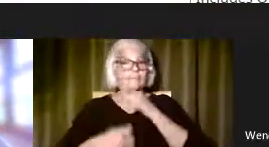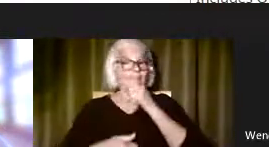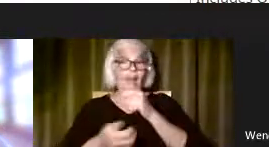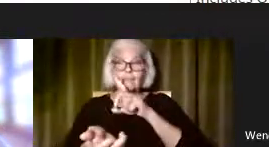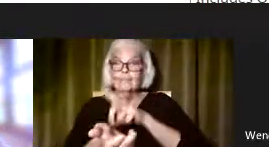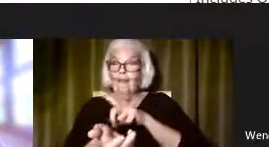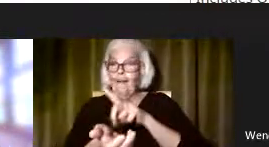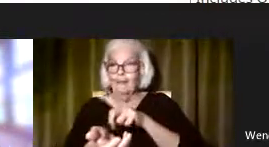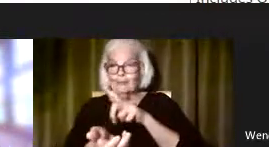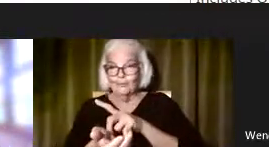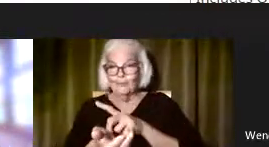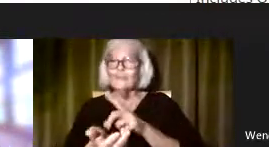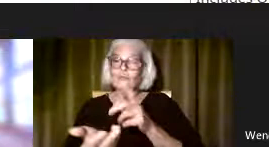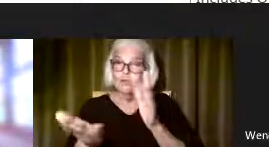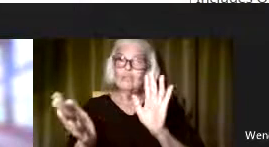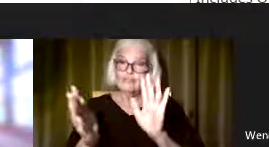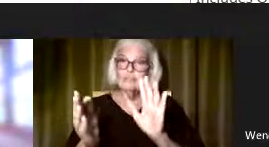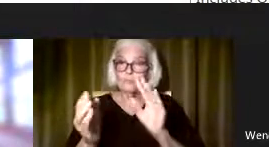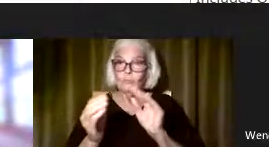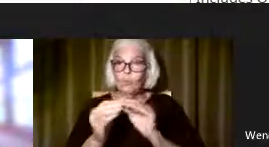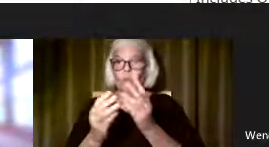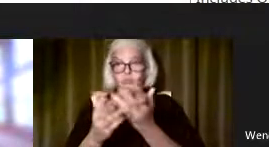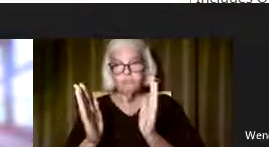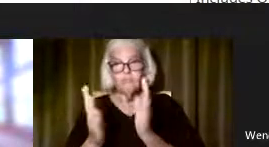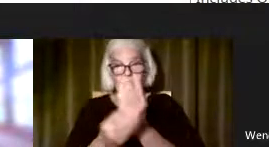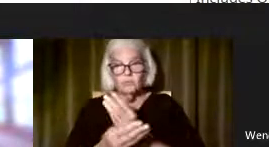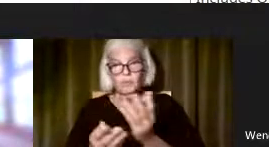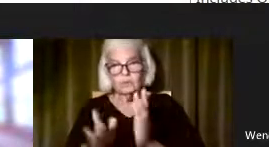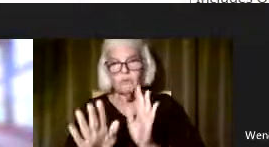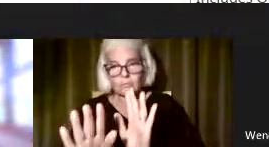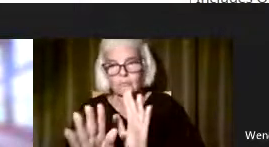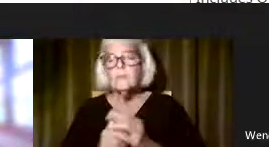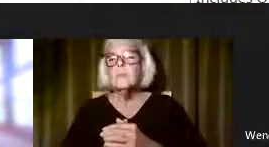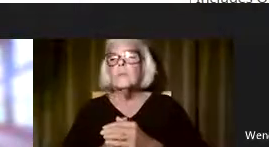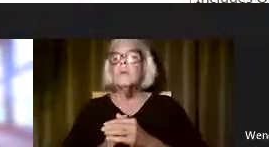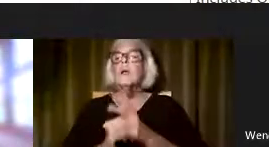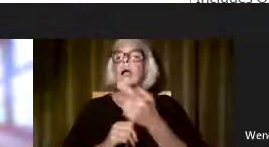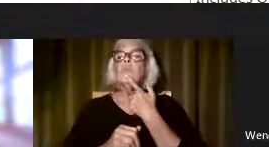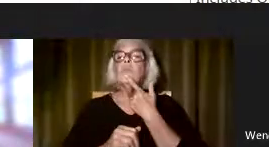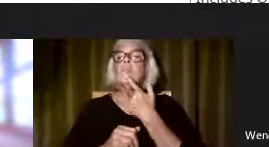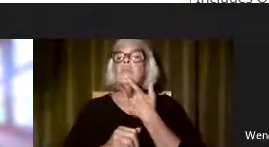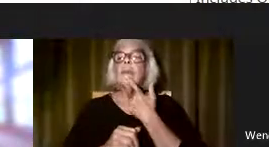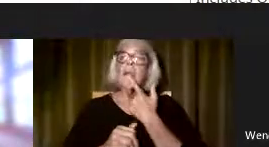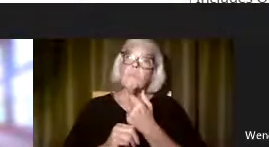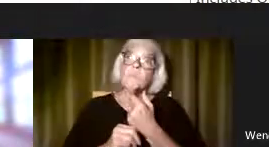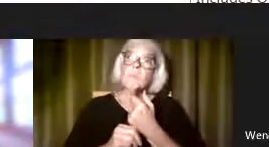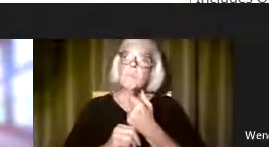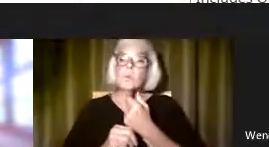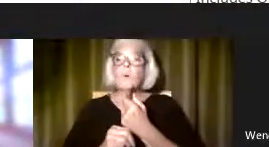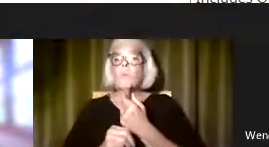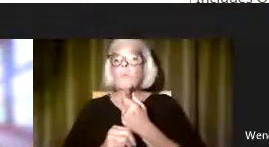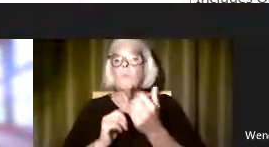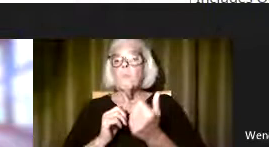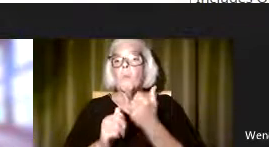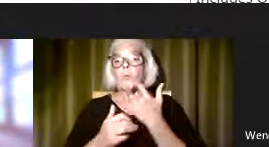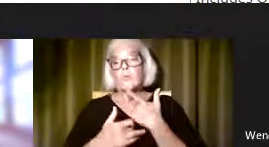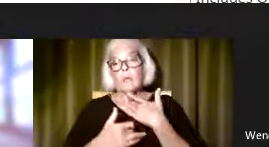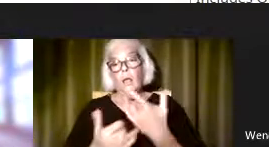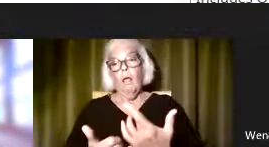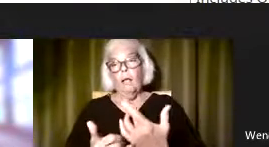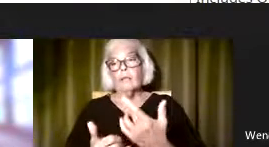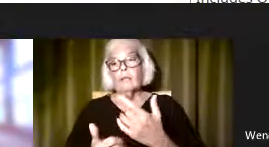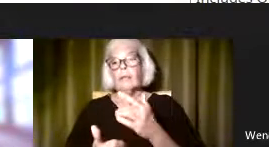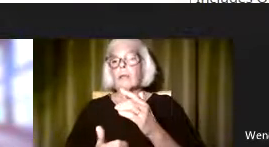here. Most likely what we'll see with COVID-19 is that, at some point we'll get to a